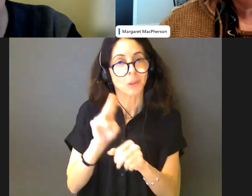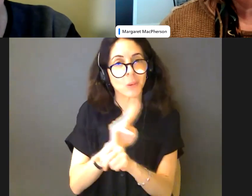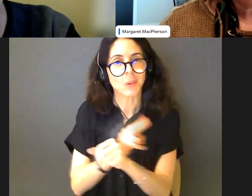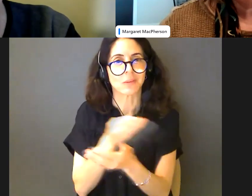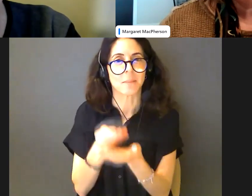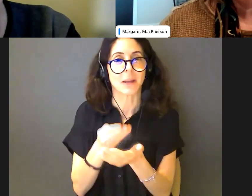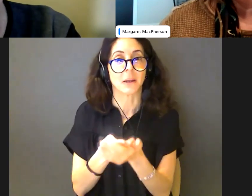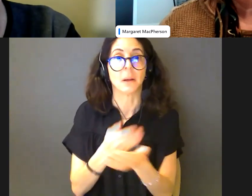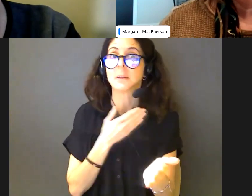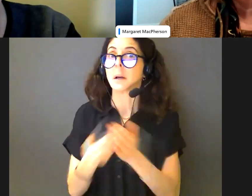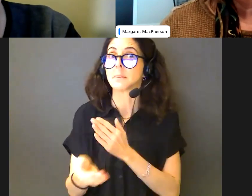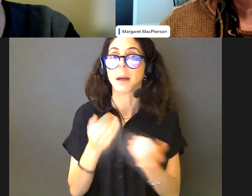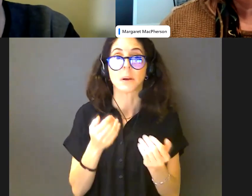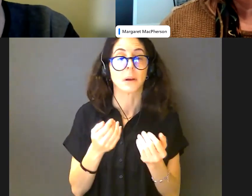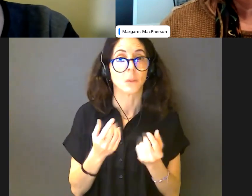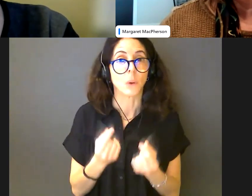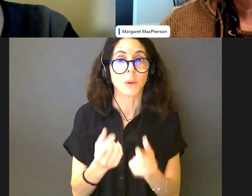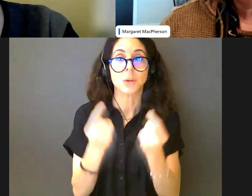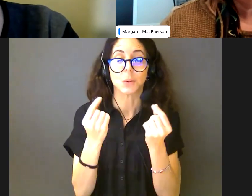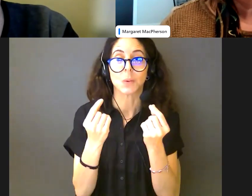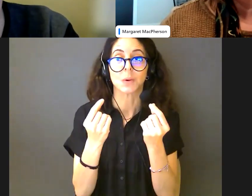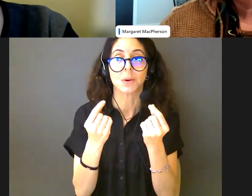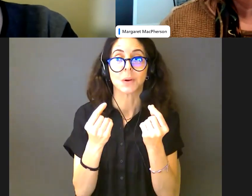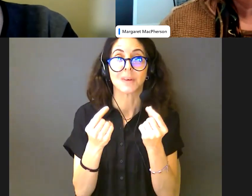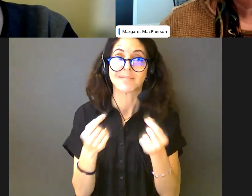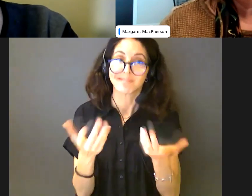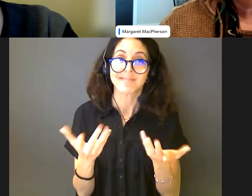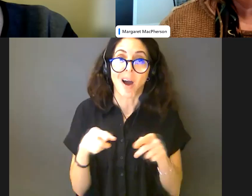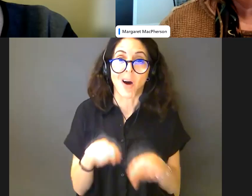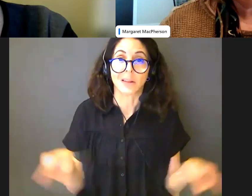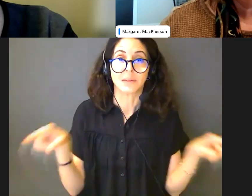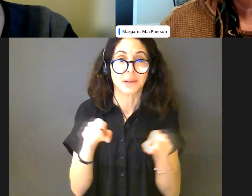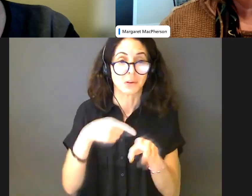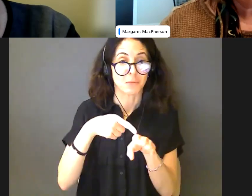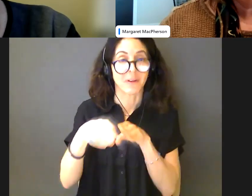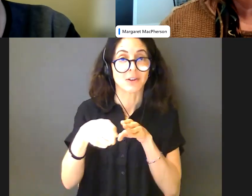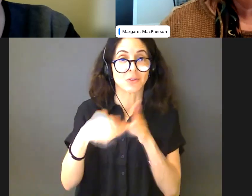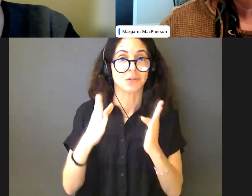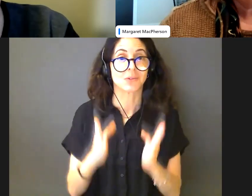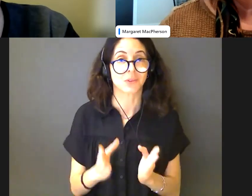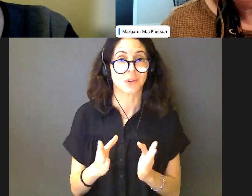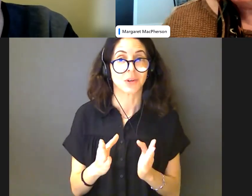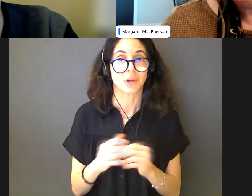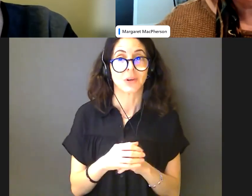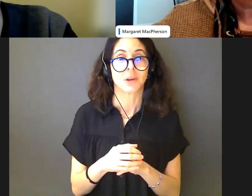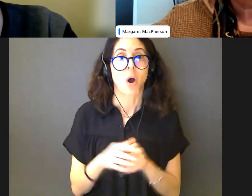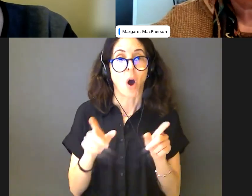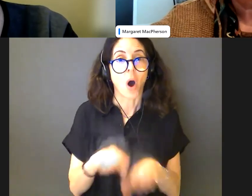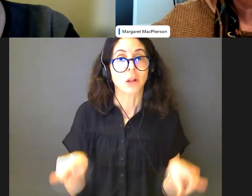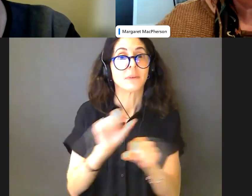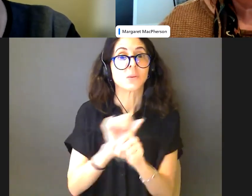everything that we do is run by we're pretty much all of us are professionals. Everybody is on